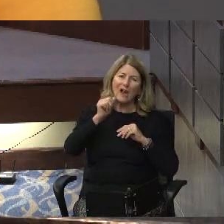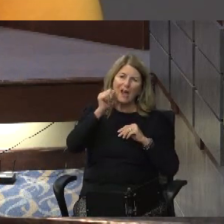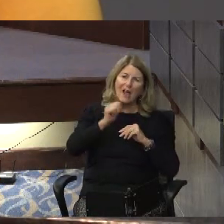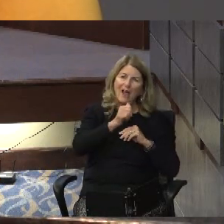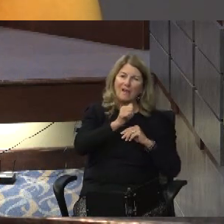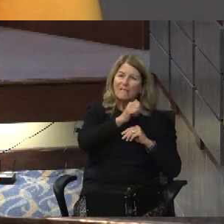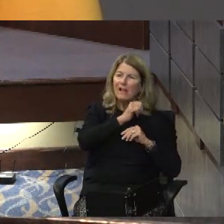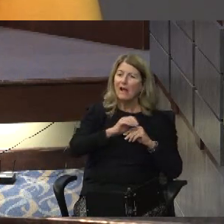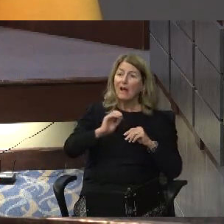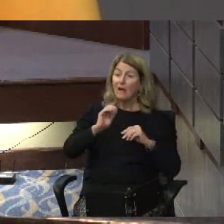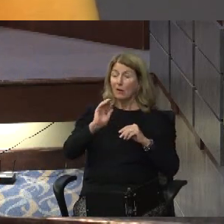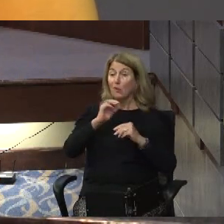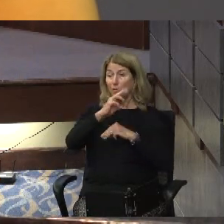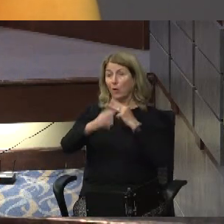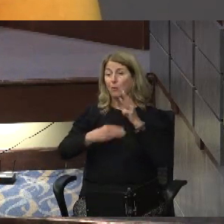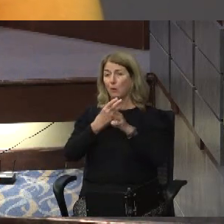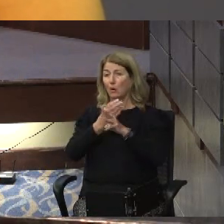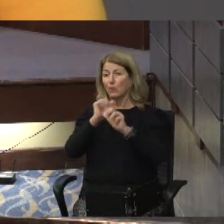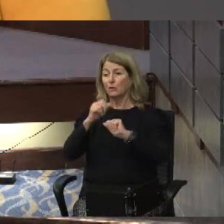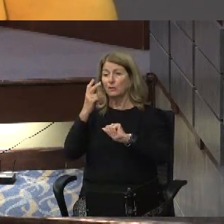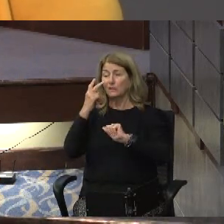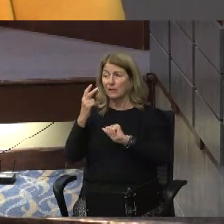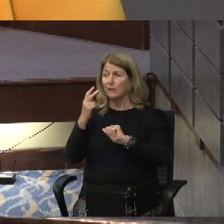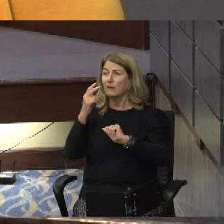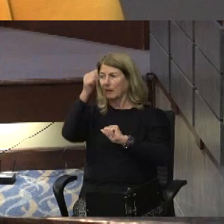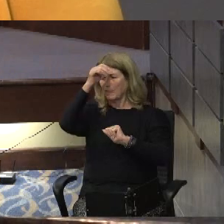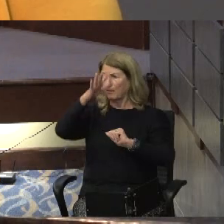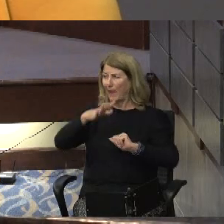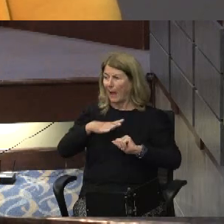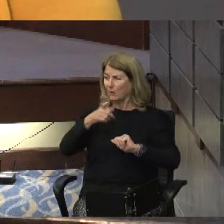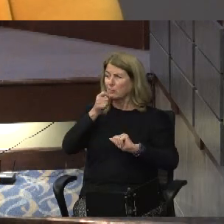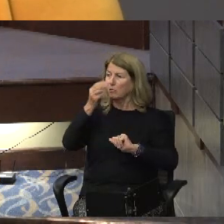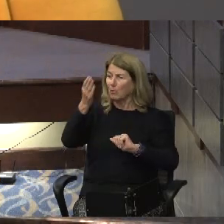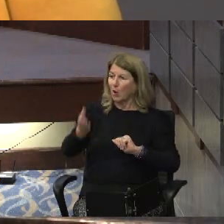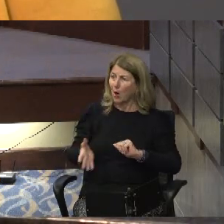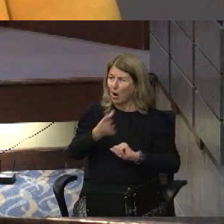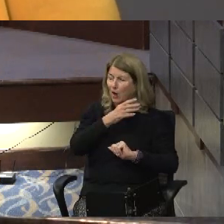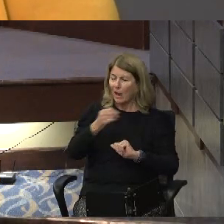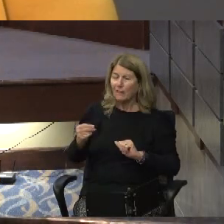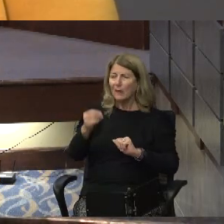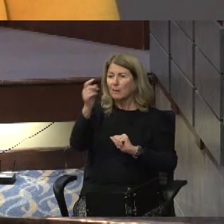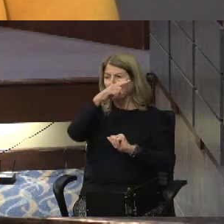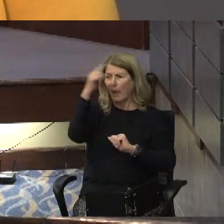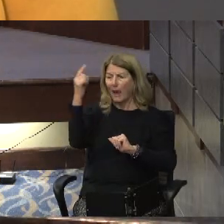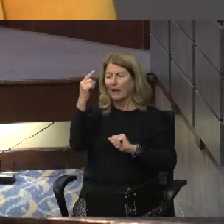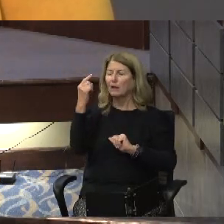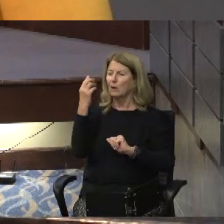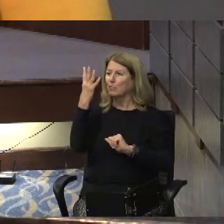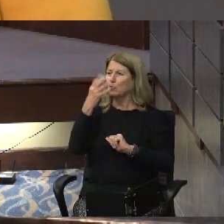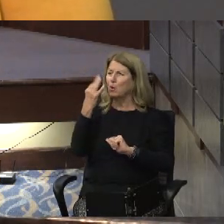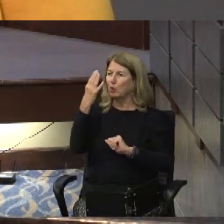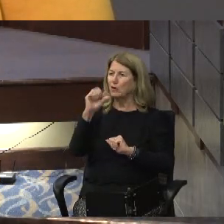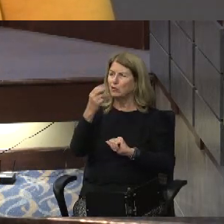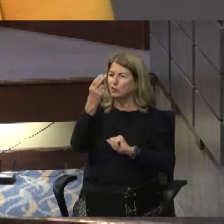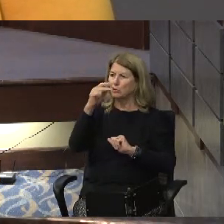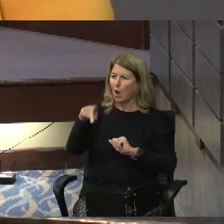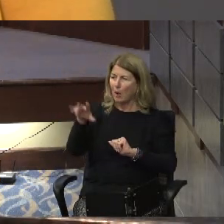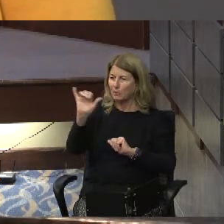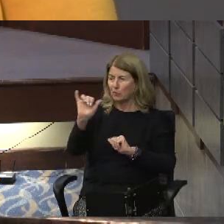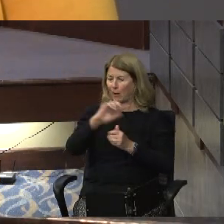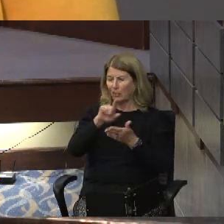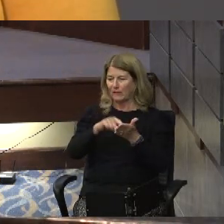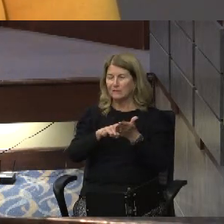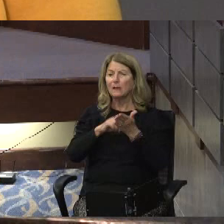the man you are if you're talking about a barbershop, or the woman that you are if you're talking about a beauty shop or a hair salon. And that this business has